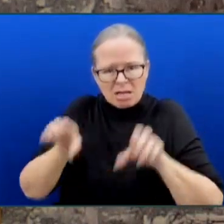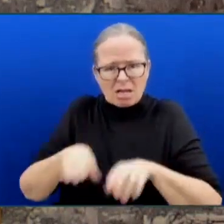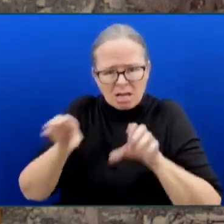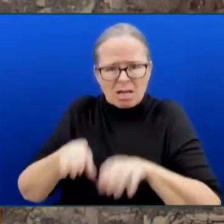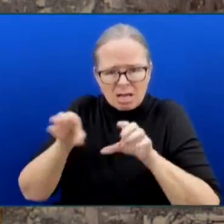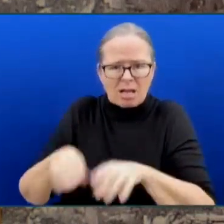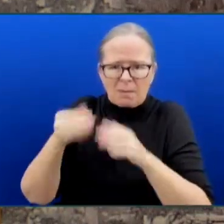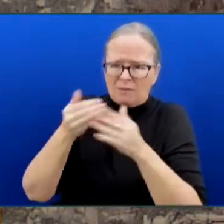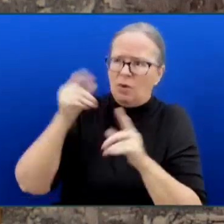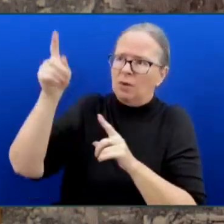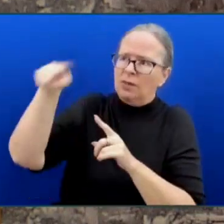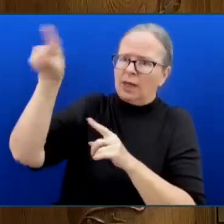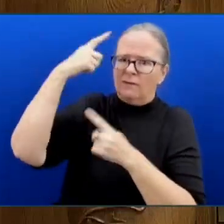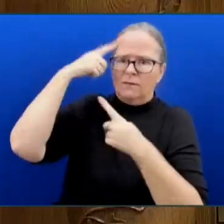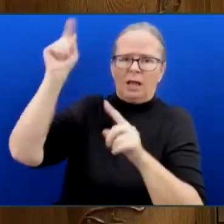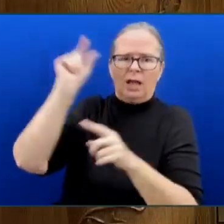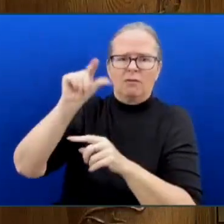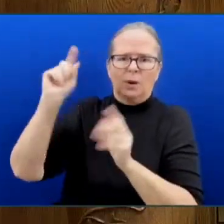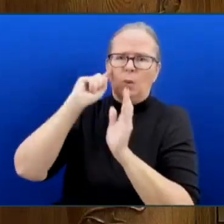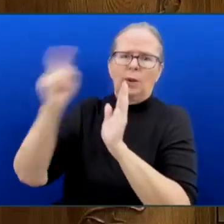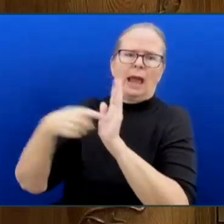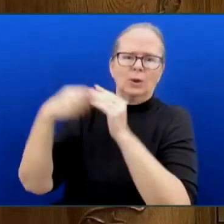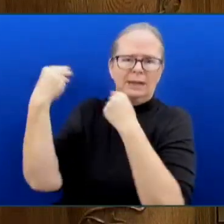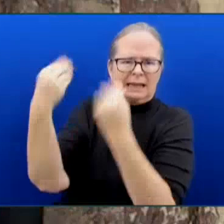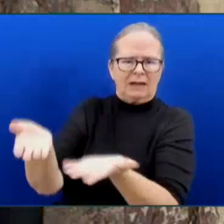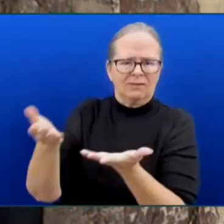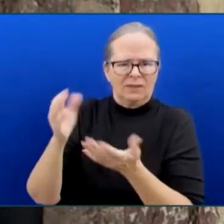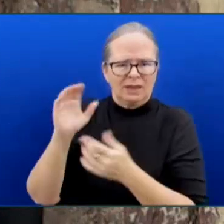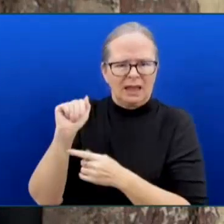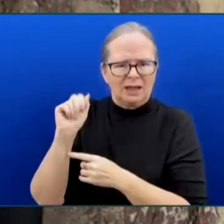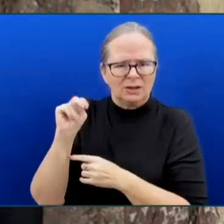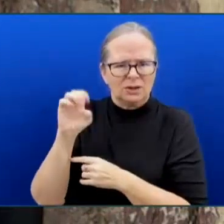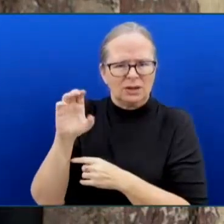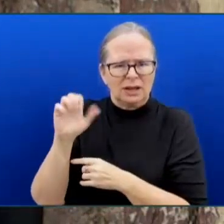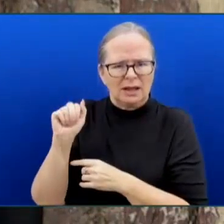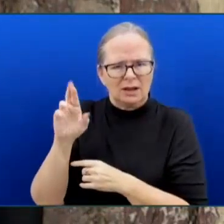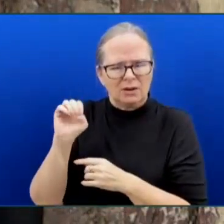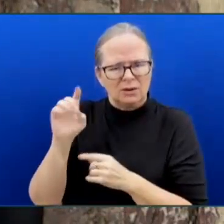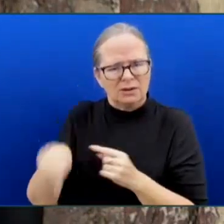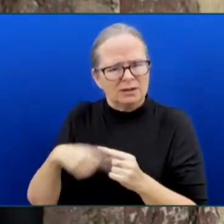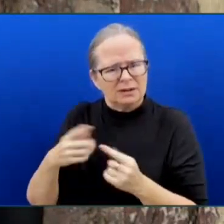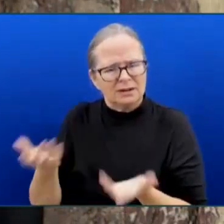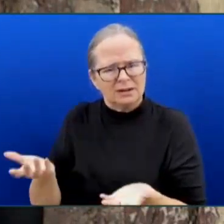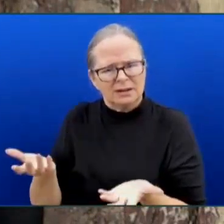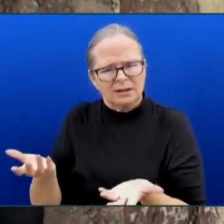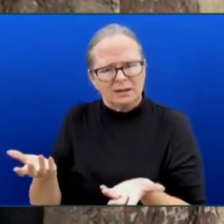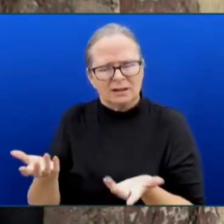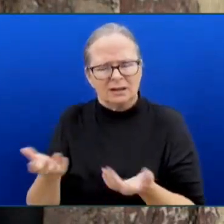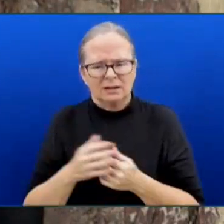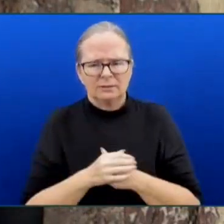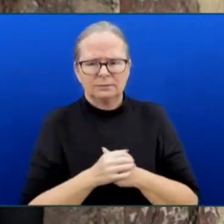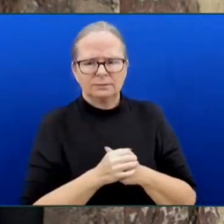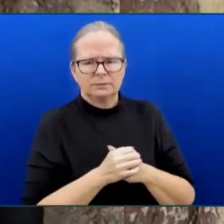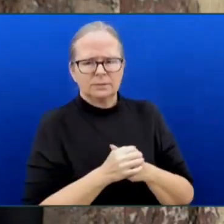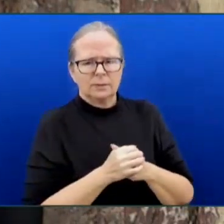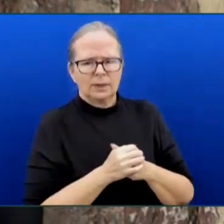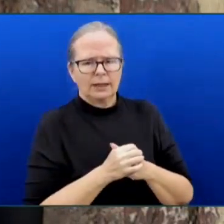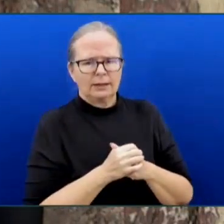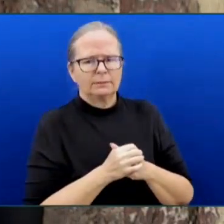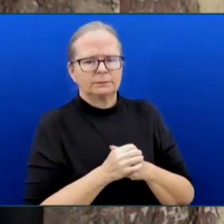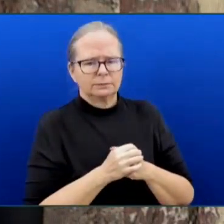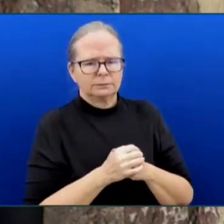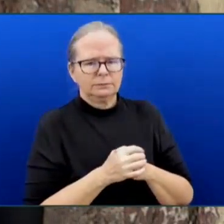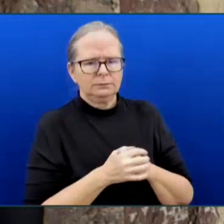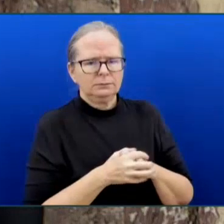deserve? Minister of Health. Thank you, Honourable Speaker. And it's my view, and it